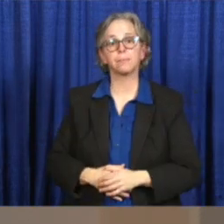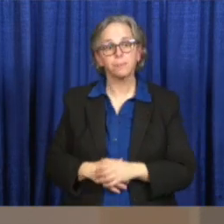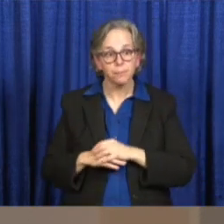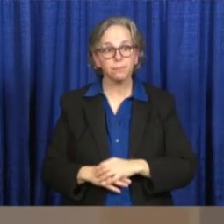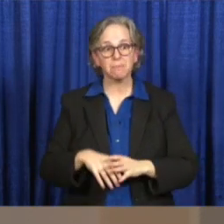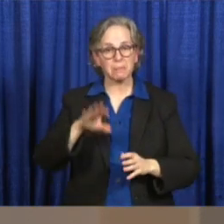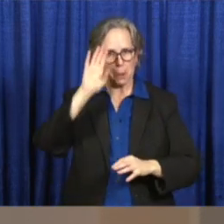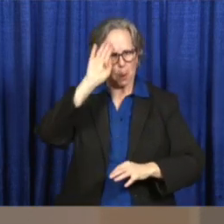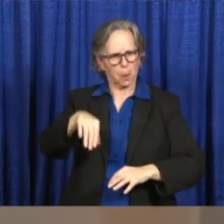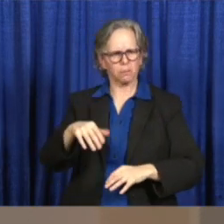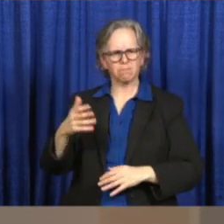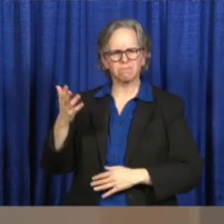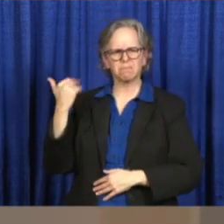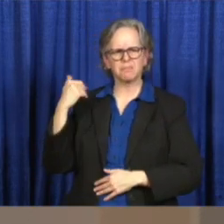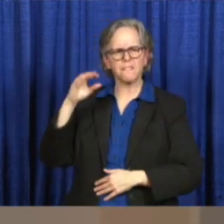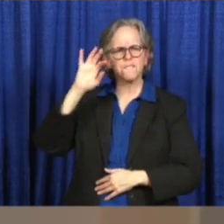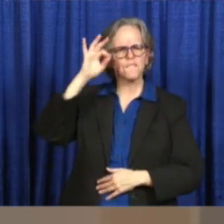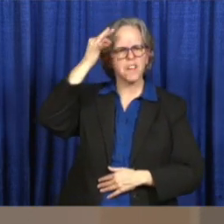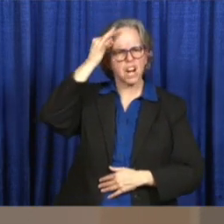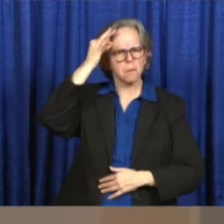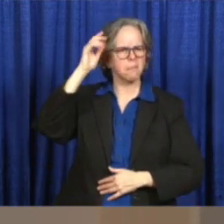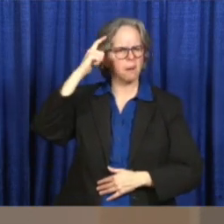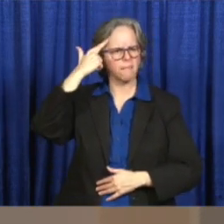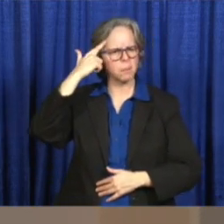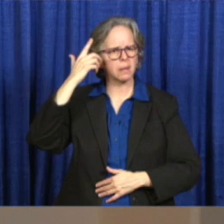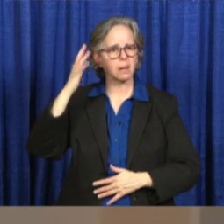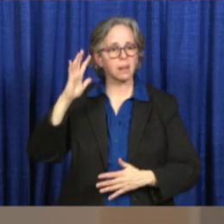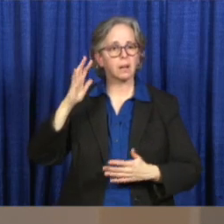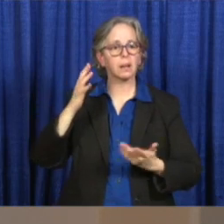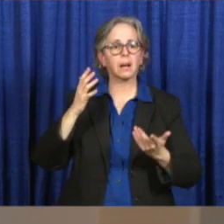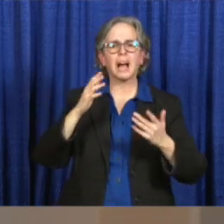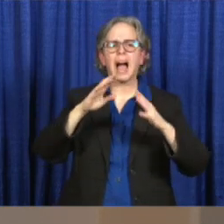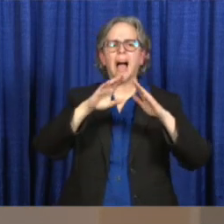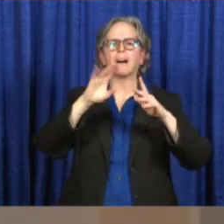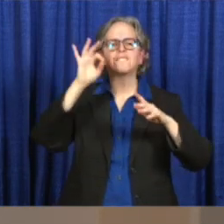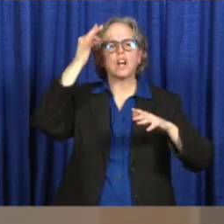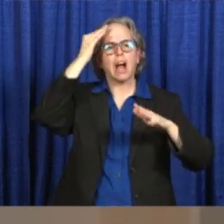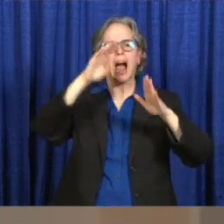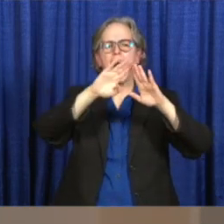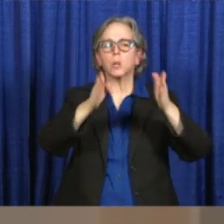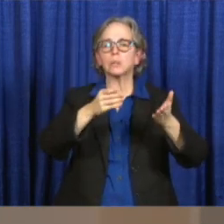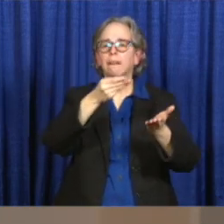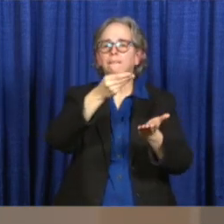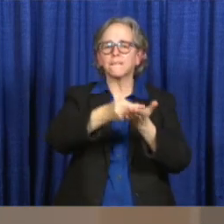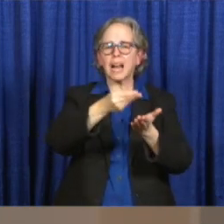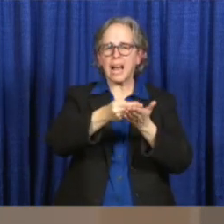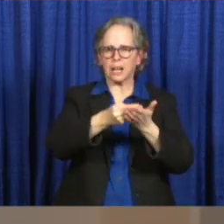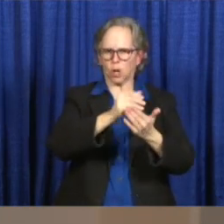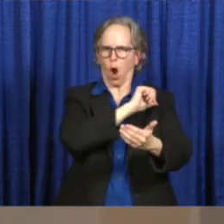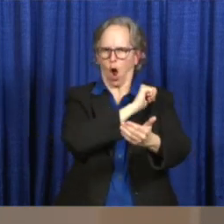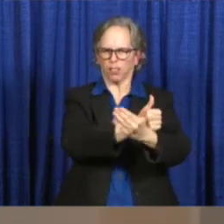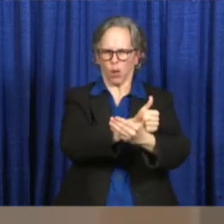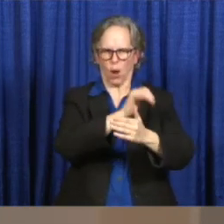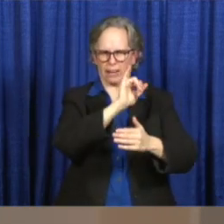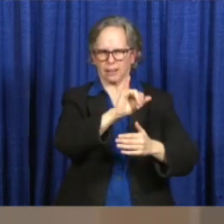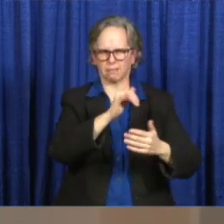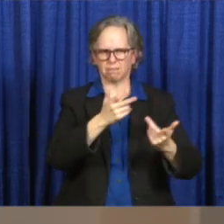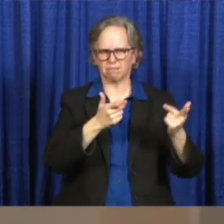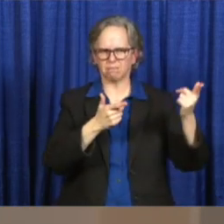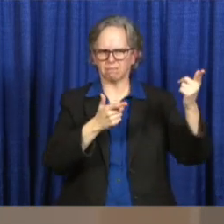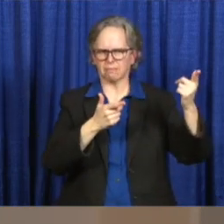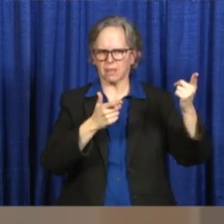government, through the Federal Housing Finance Authority, stopped the foreclosure